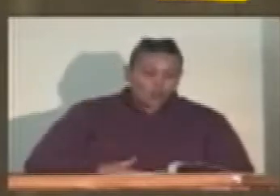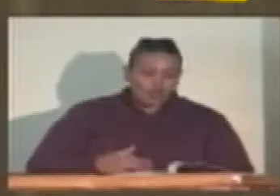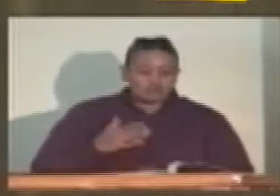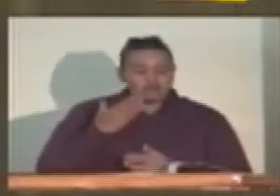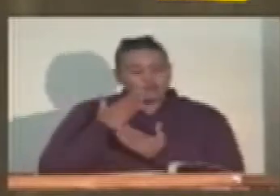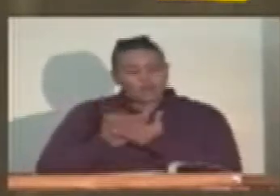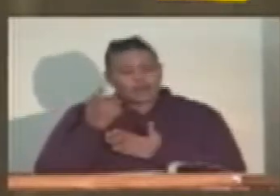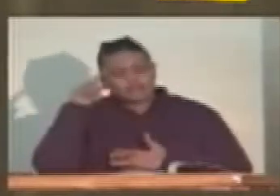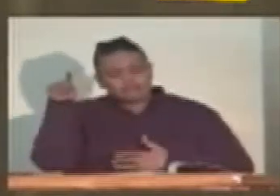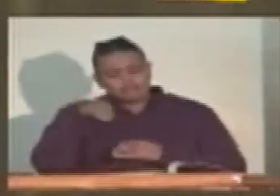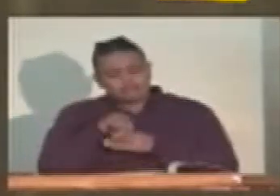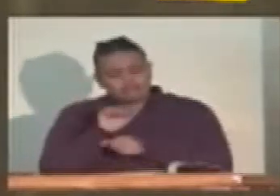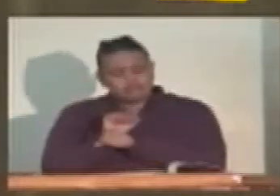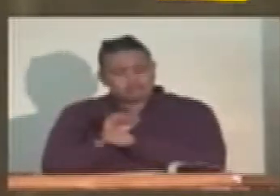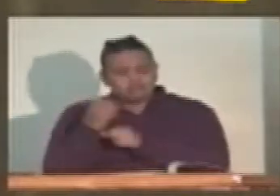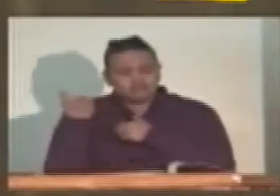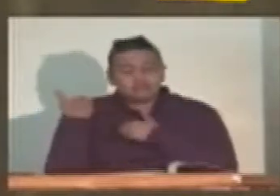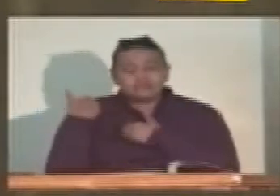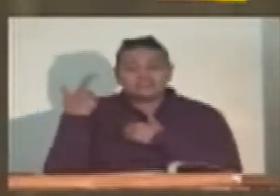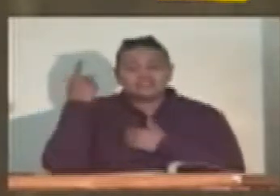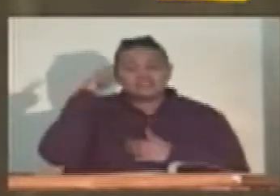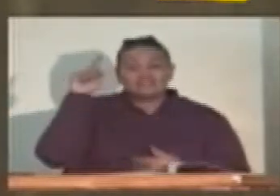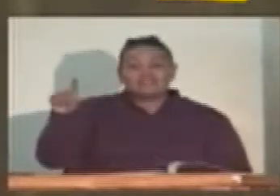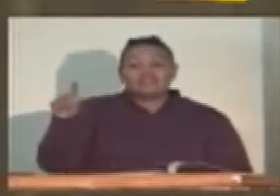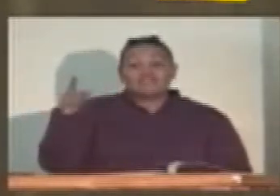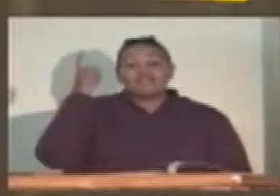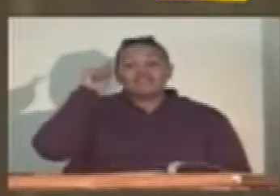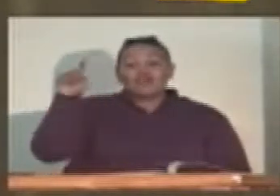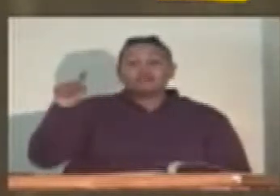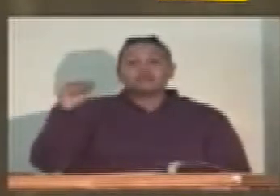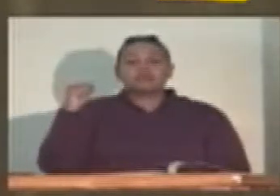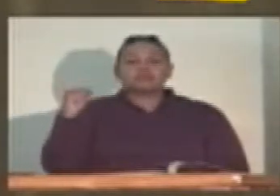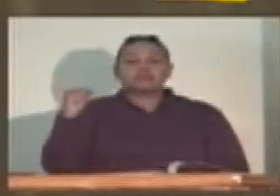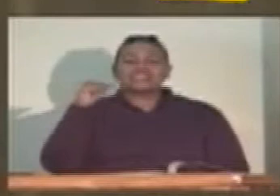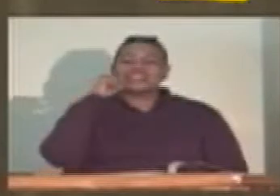him to be legendary, not for longevity.